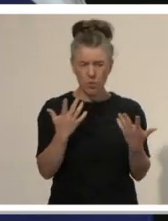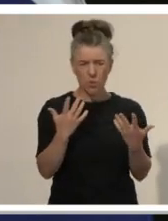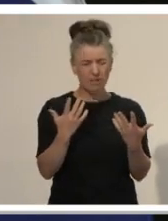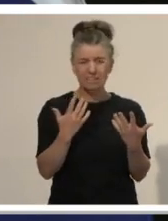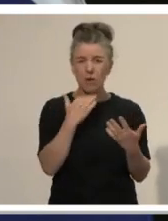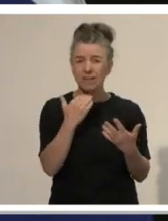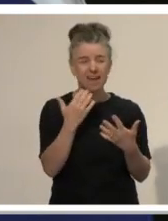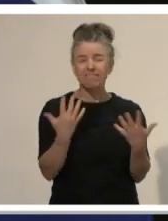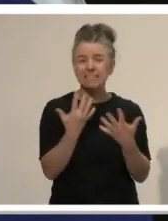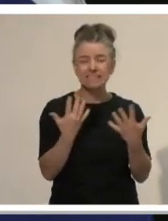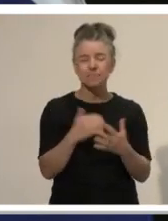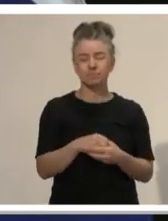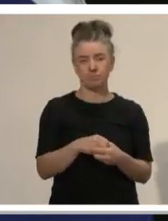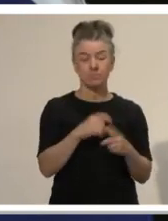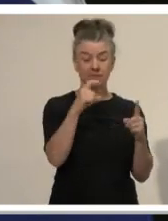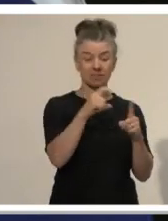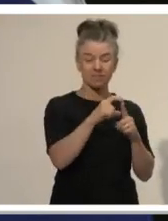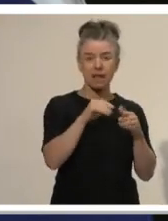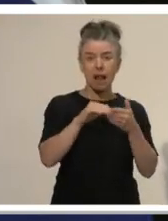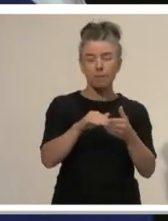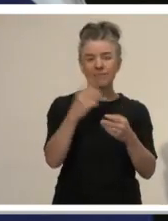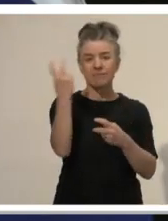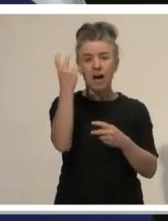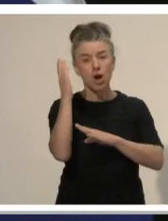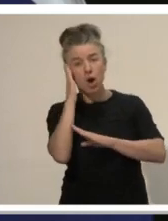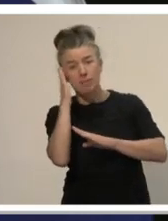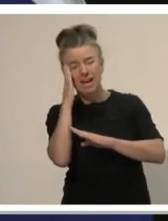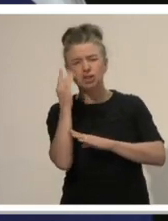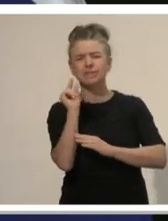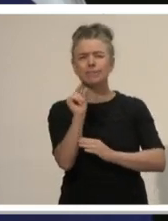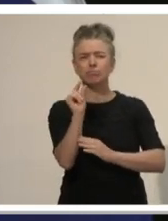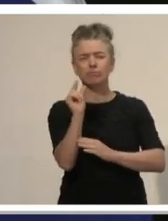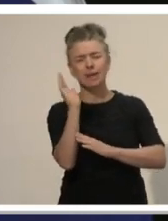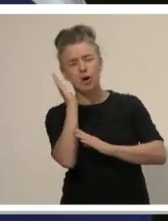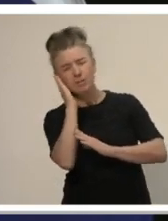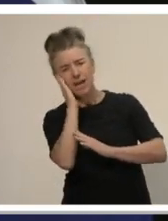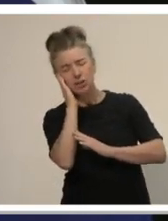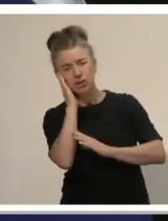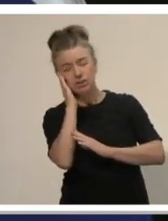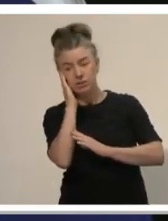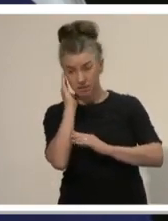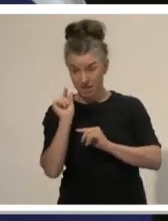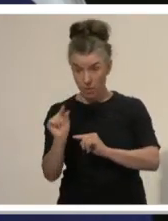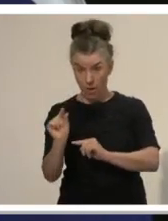food. They've been providing emergency accommodation, a stopgap service before they are referred to MB's temporary accommodation